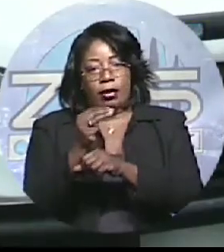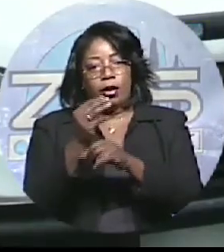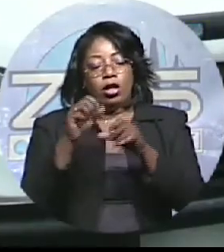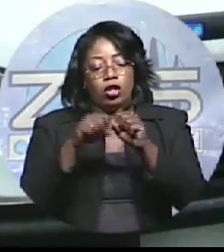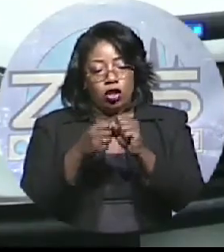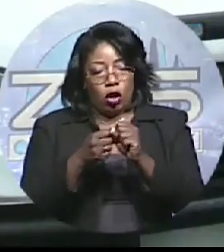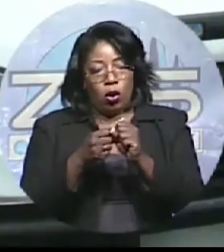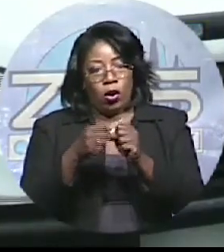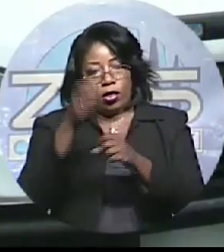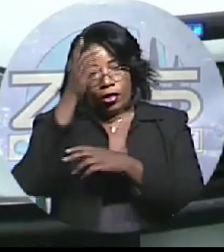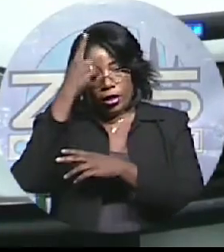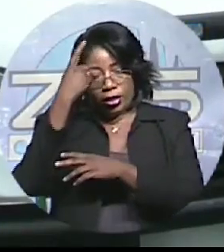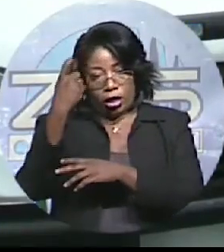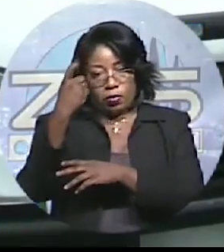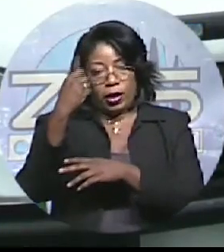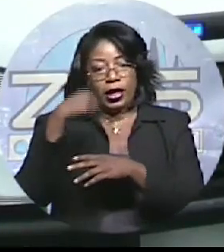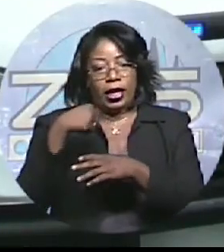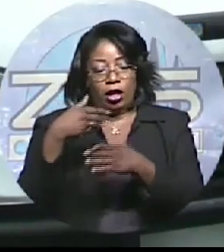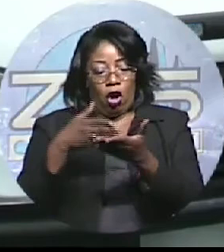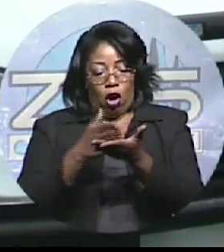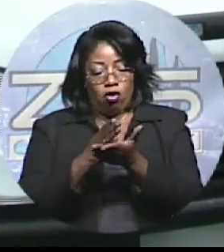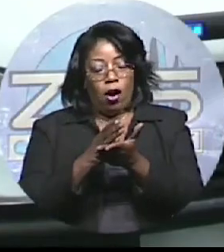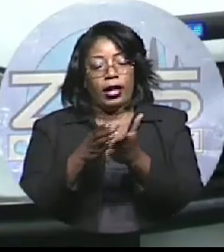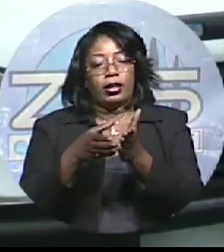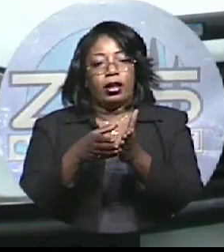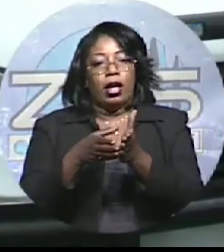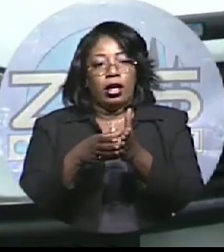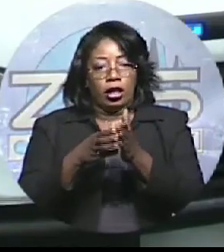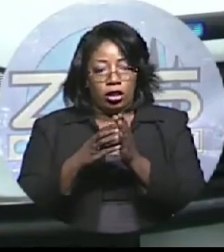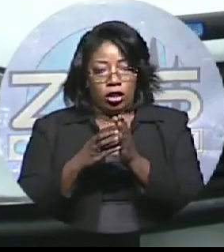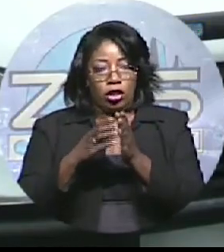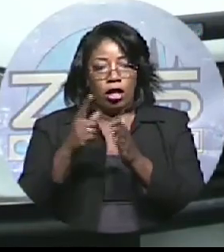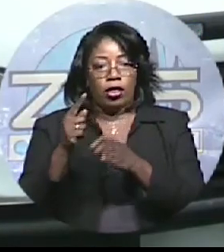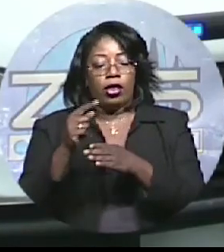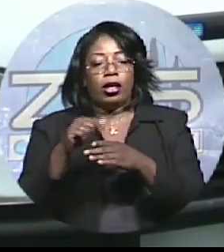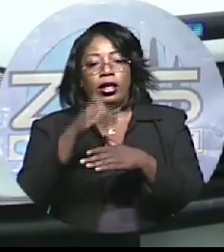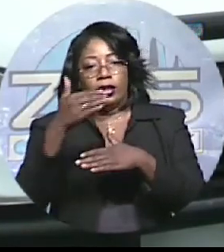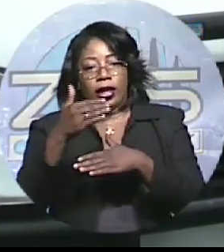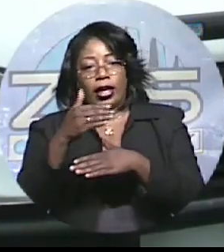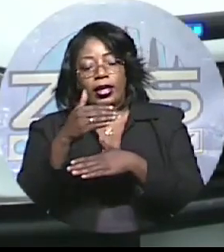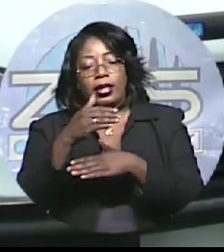condition under heavy police guard. The other man, again, is detained in serious condition.